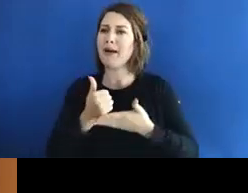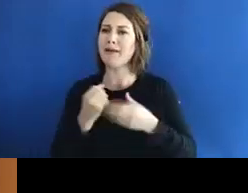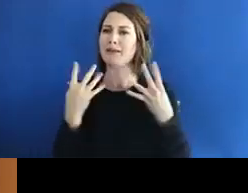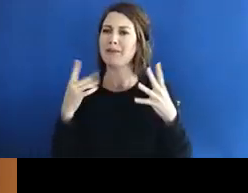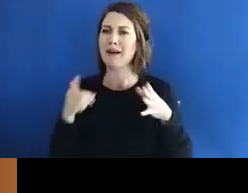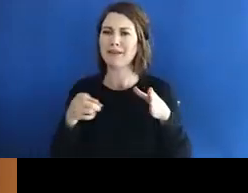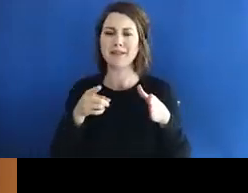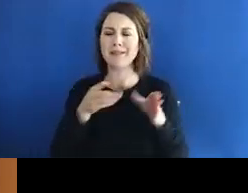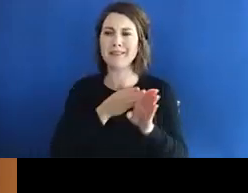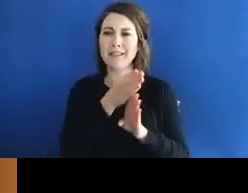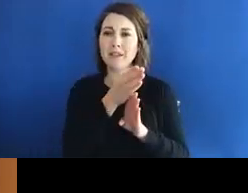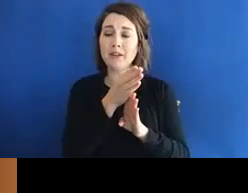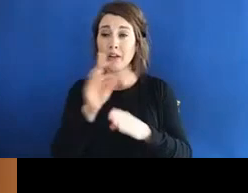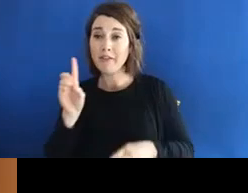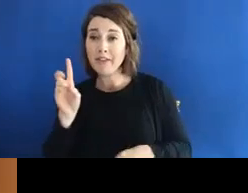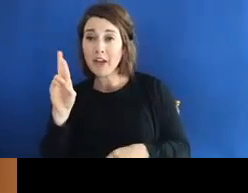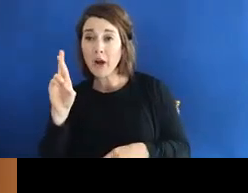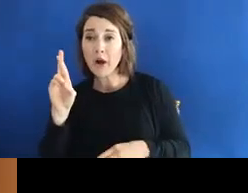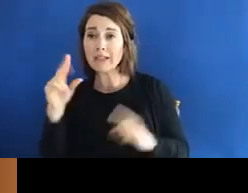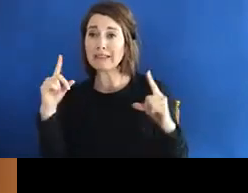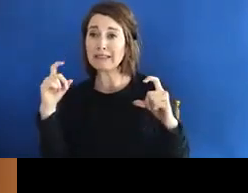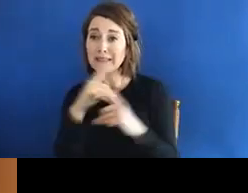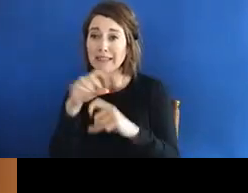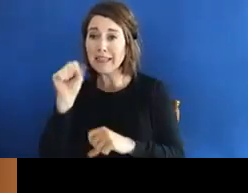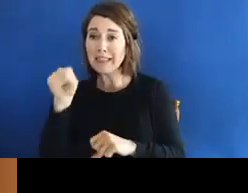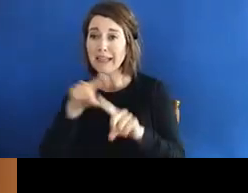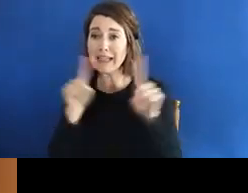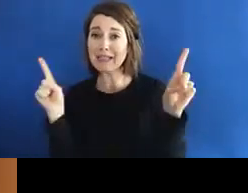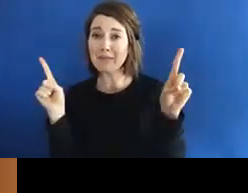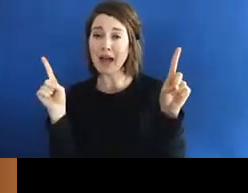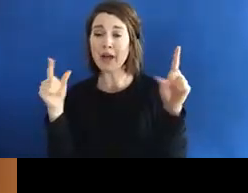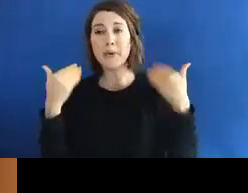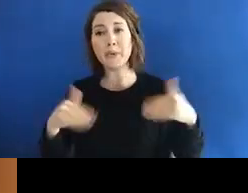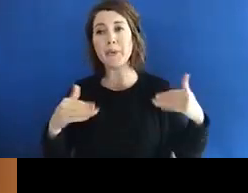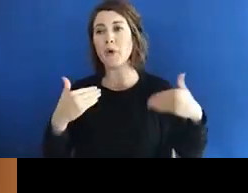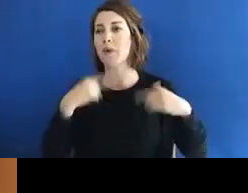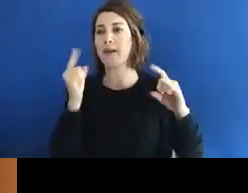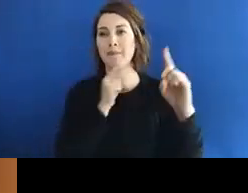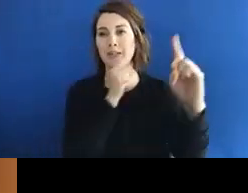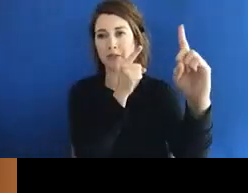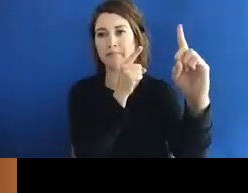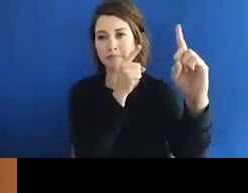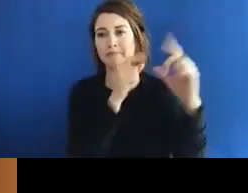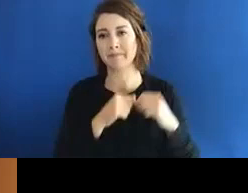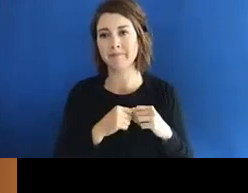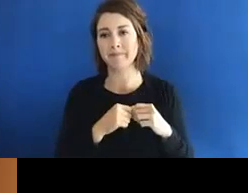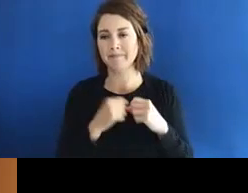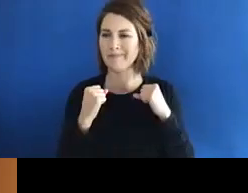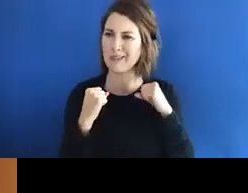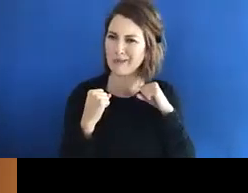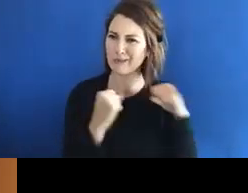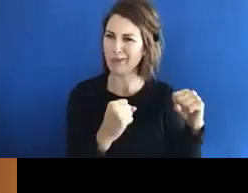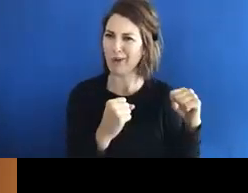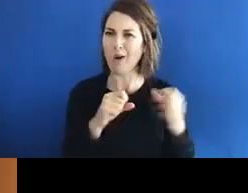program, but no better program out there has the mission like we do. What we do makes a real difference in the lives of our